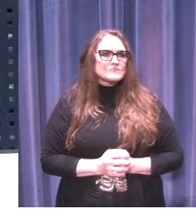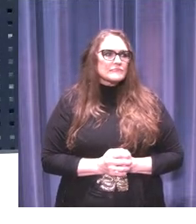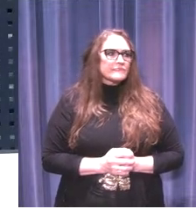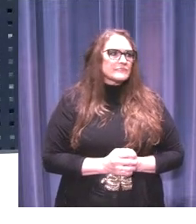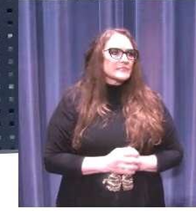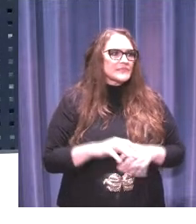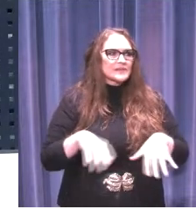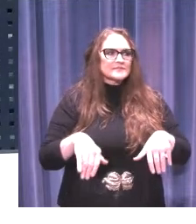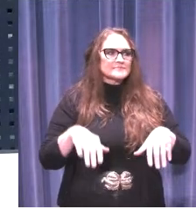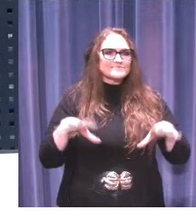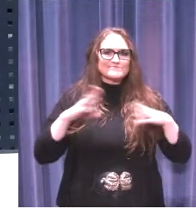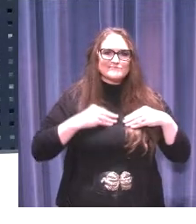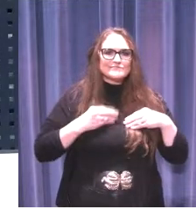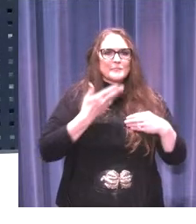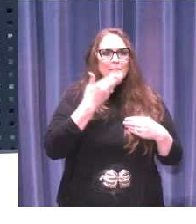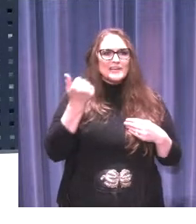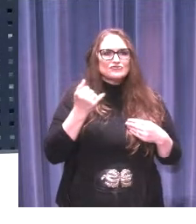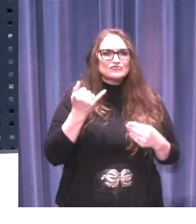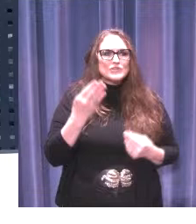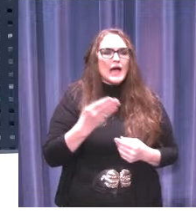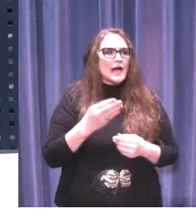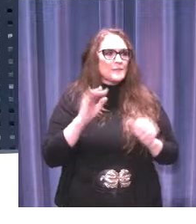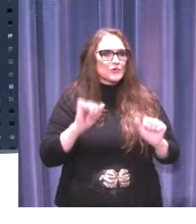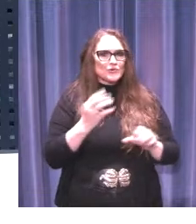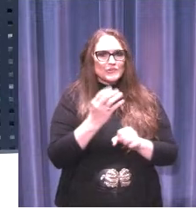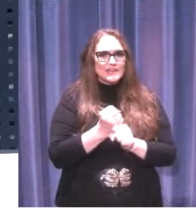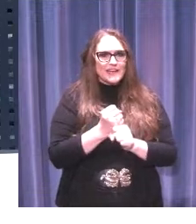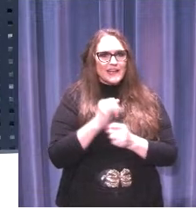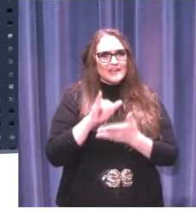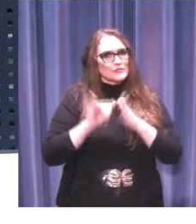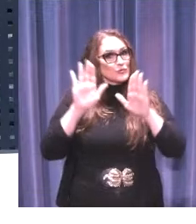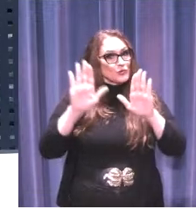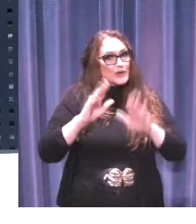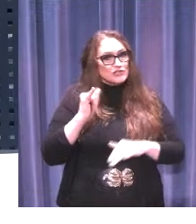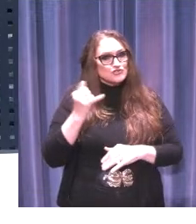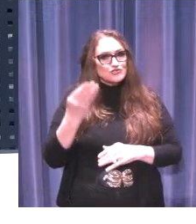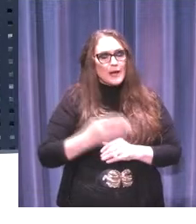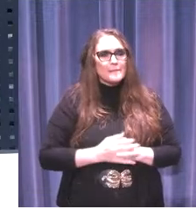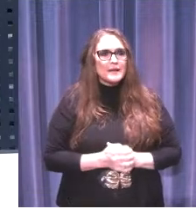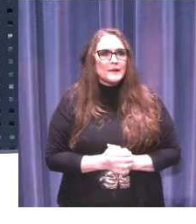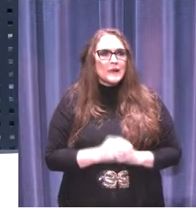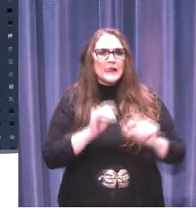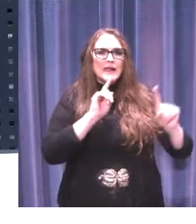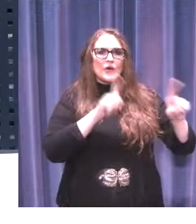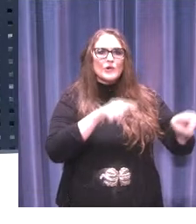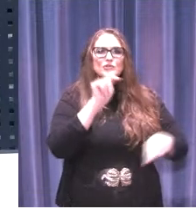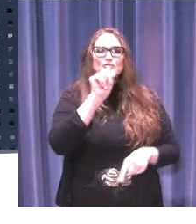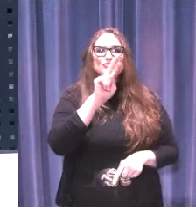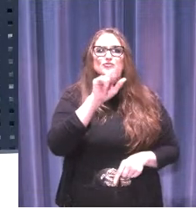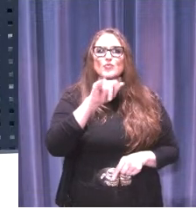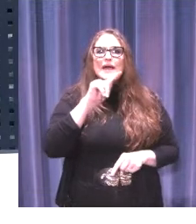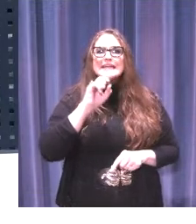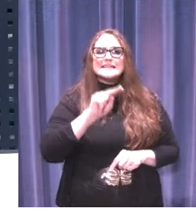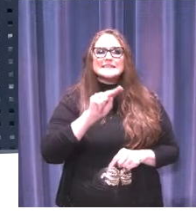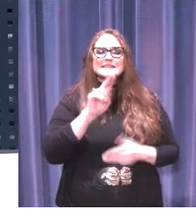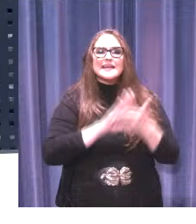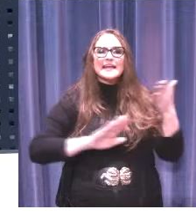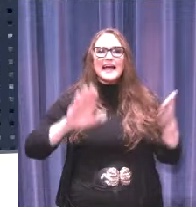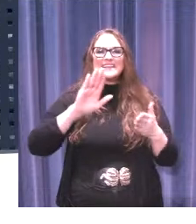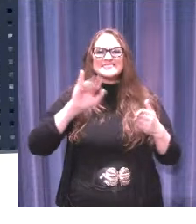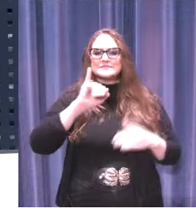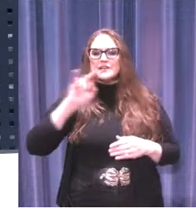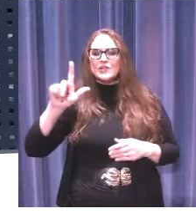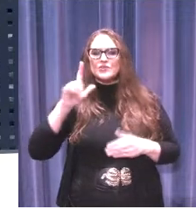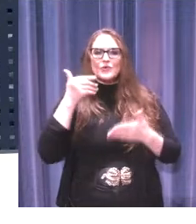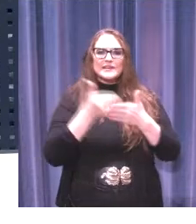took the best job that I could get, which was a great job. I went to Triton College in Illinois, which is